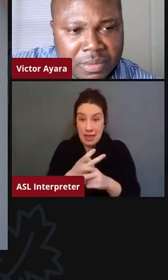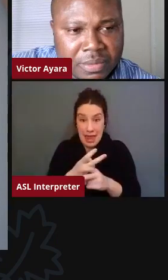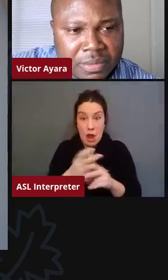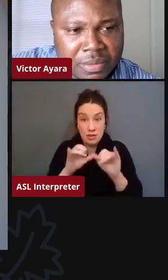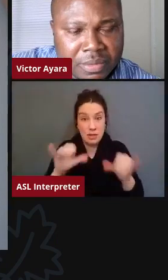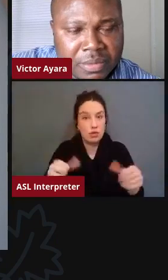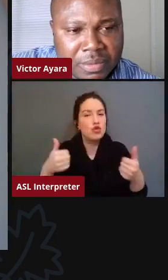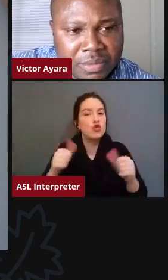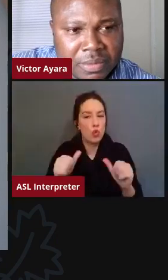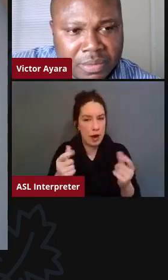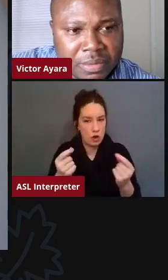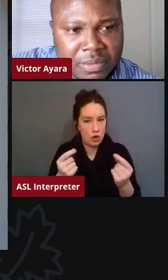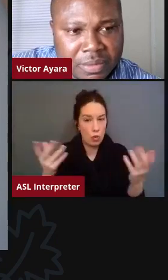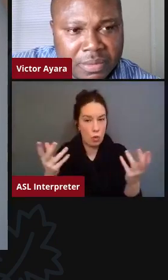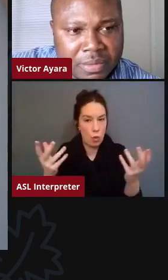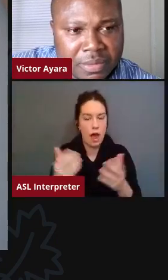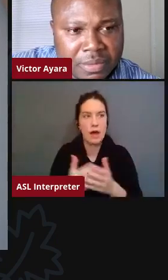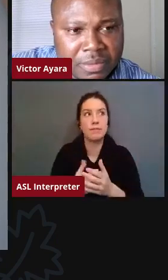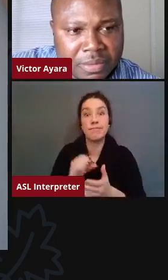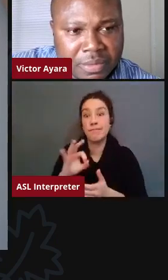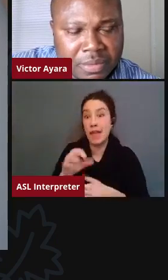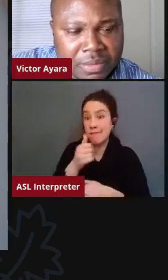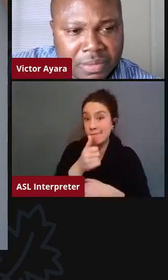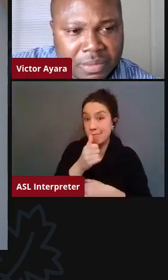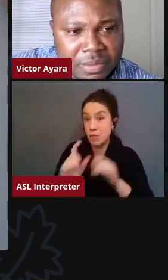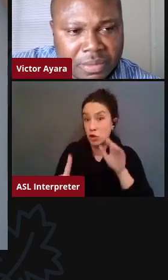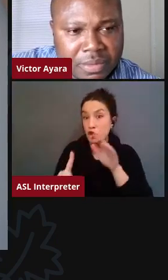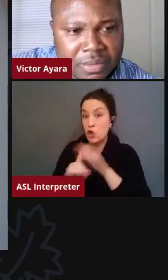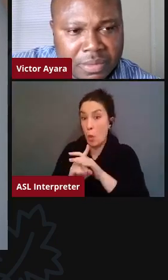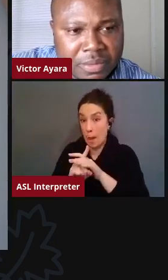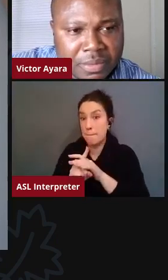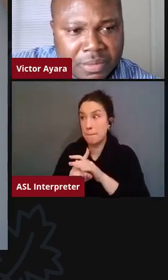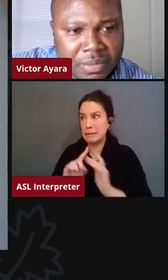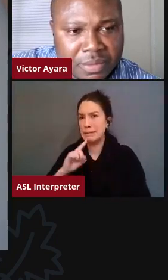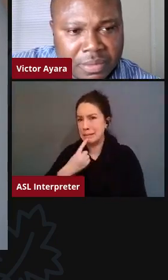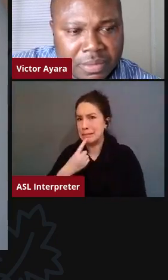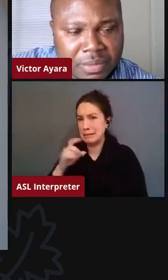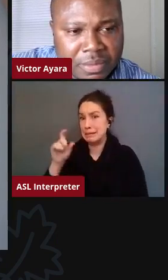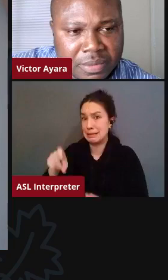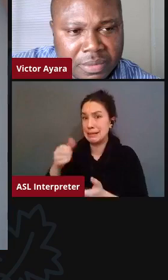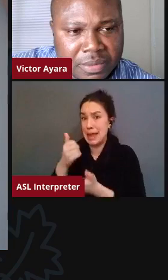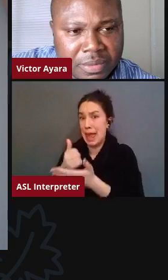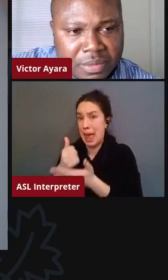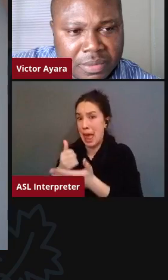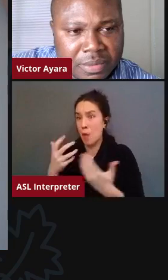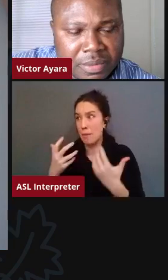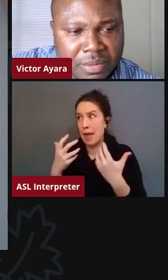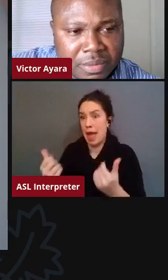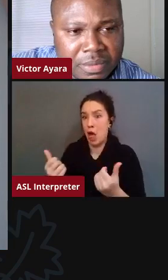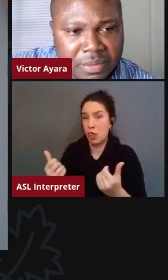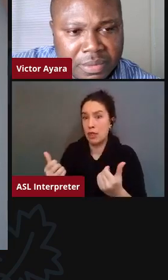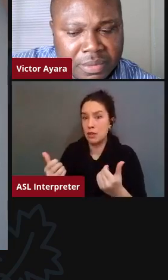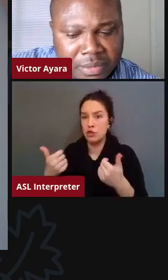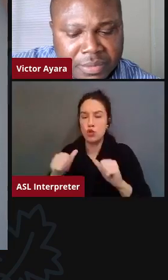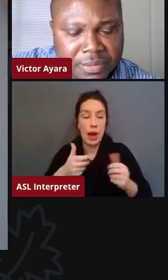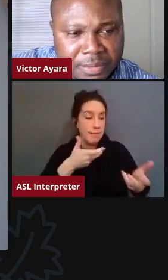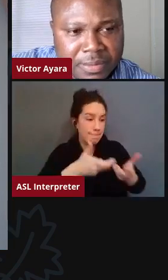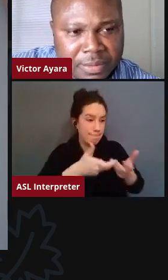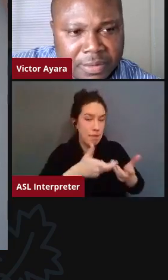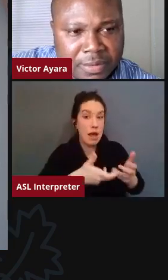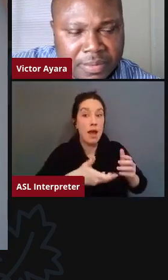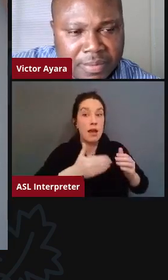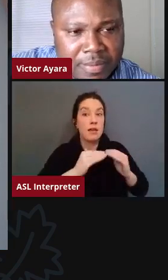you show up and you have this sort of need, this critical health crisis, they'll try to get you stable, and then they'll try to connect you